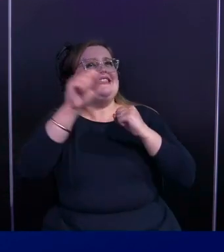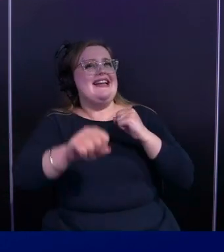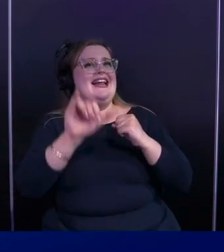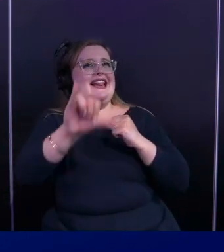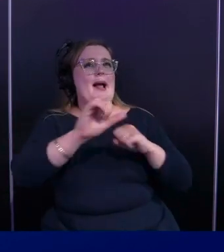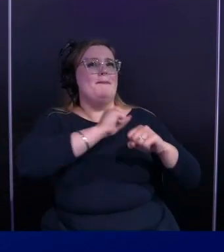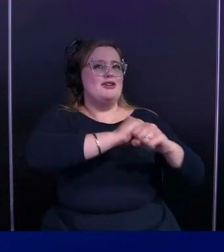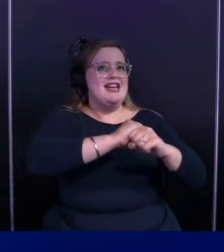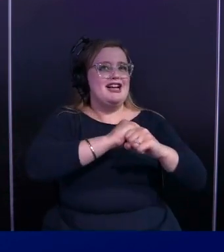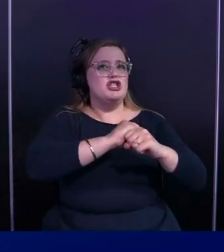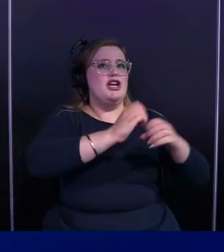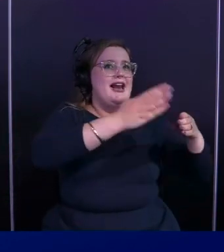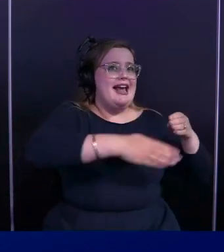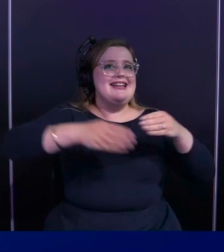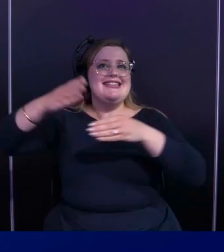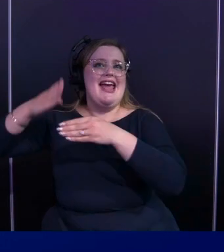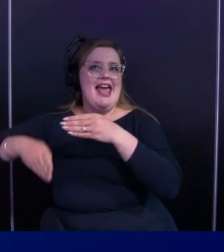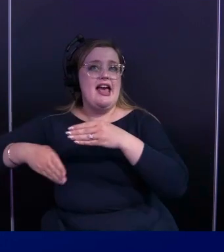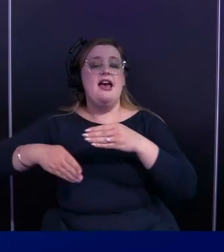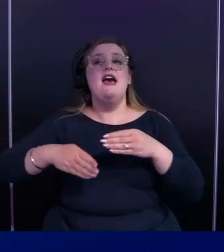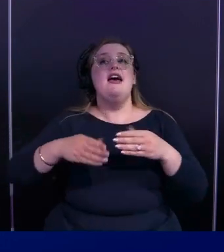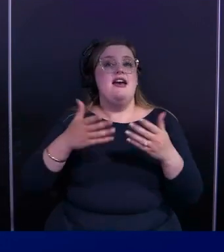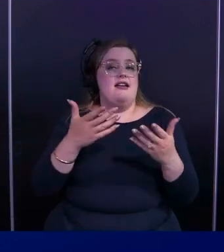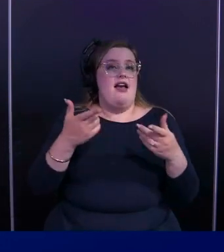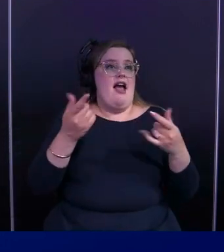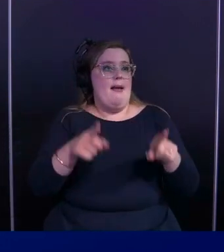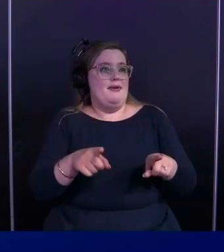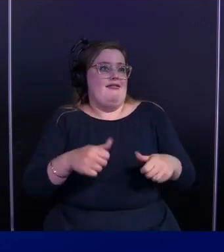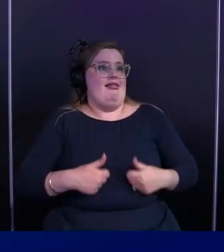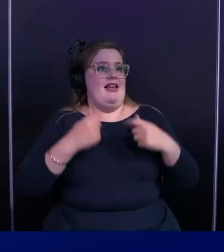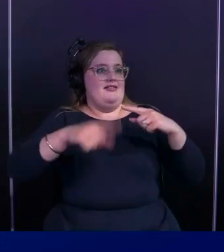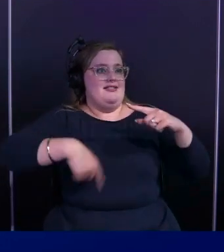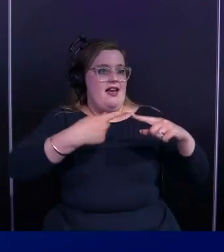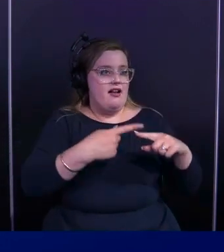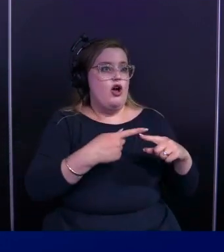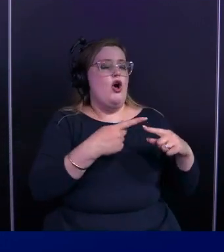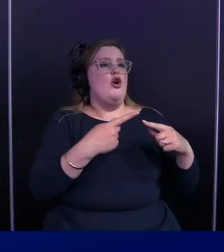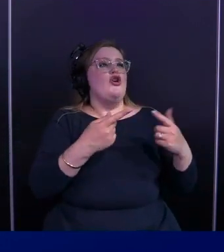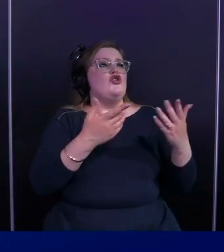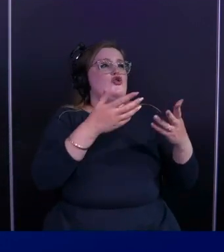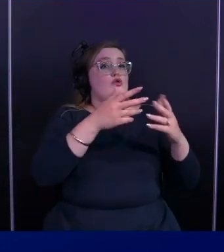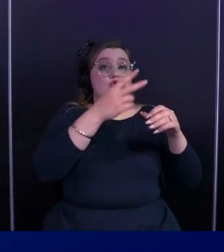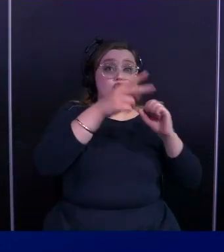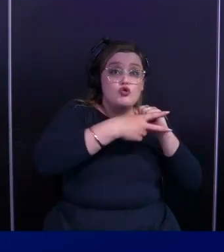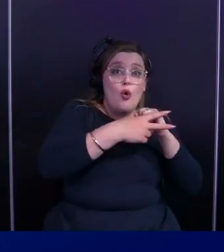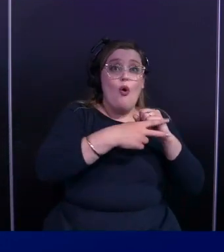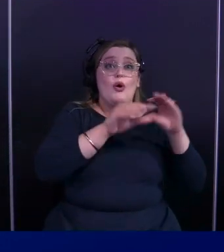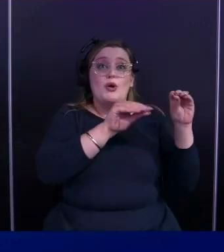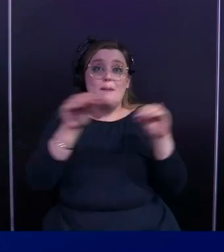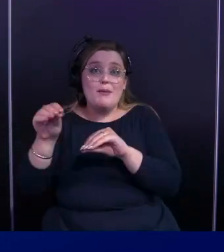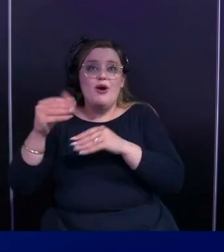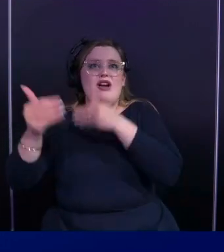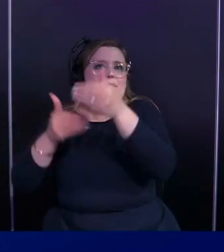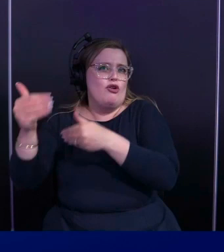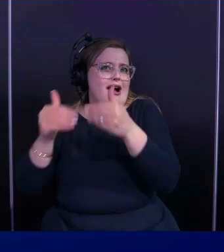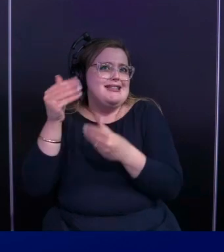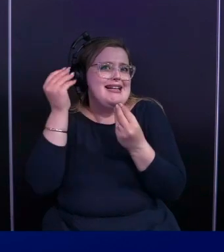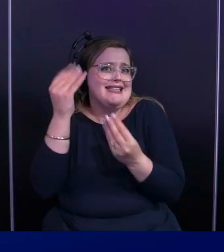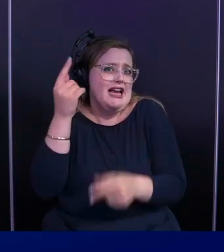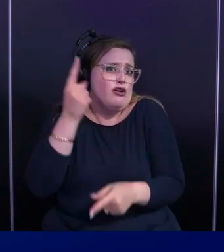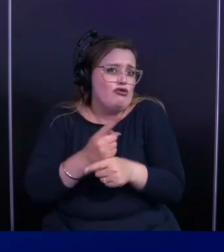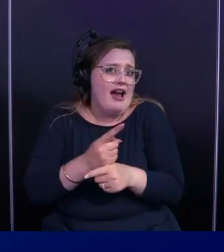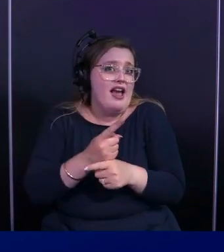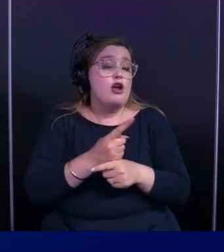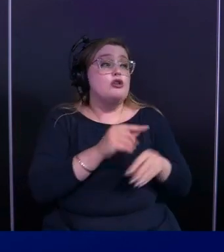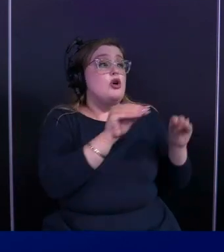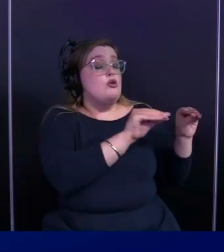existed when the life cycle of data begins. You do three things with data: you store it, you move it, you process it, right? So storing and moving it